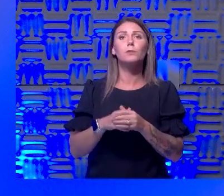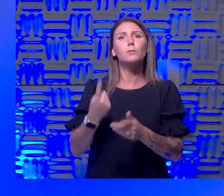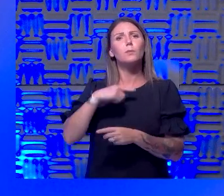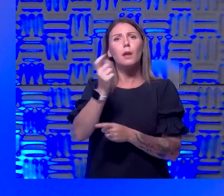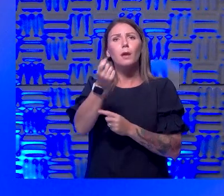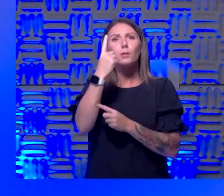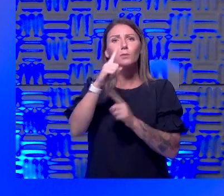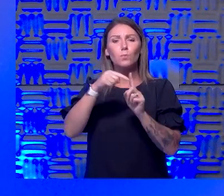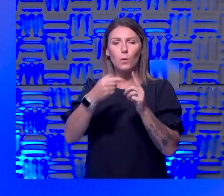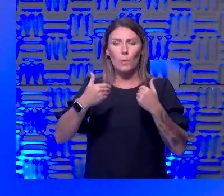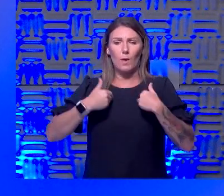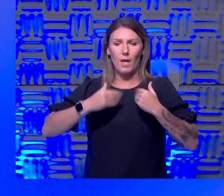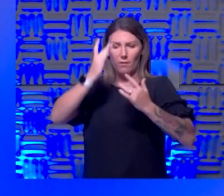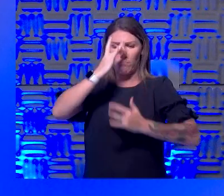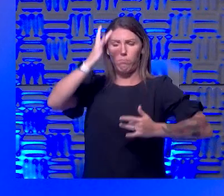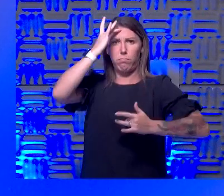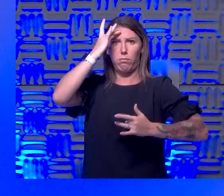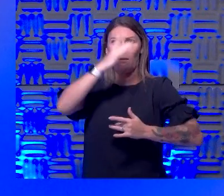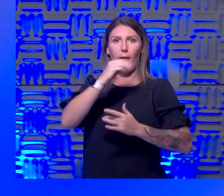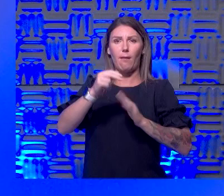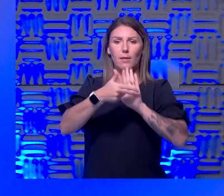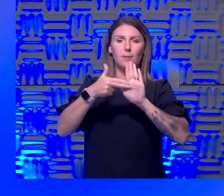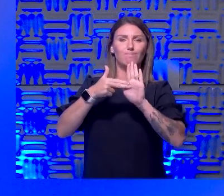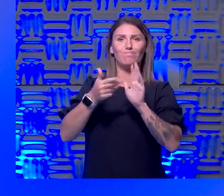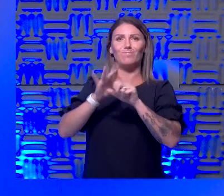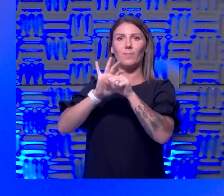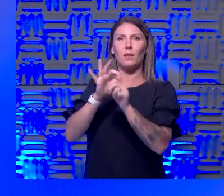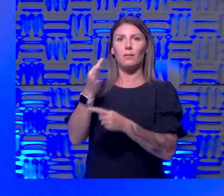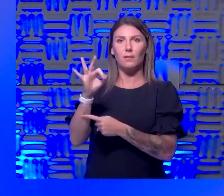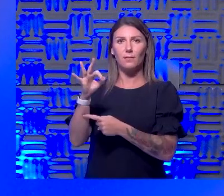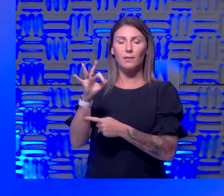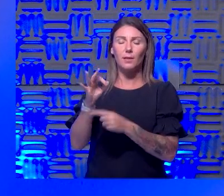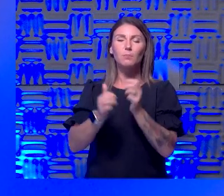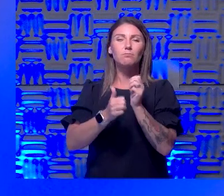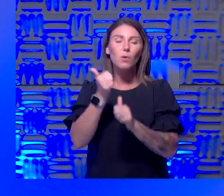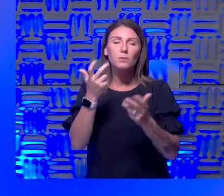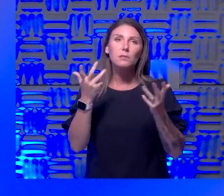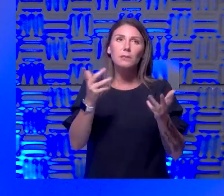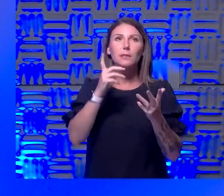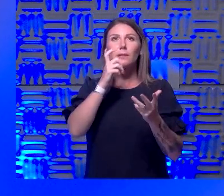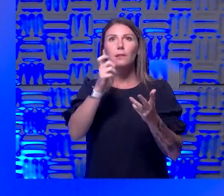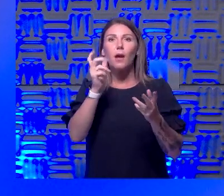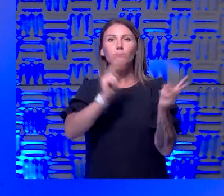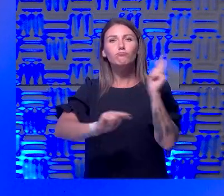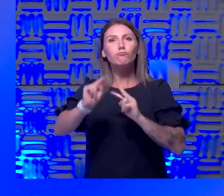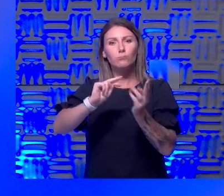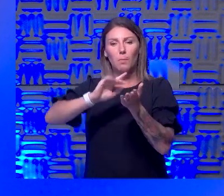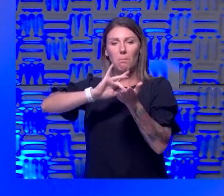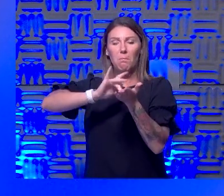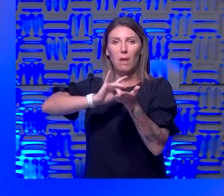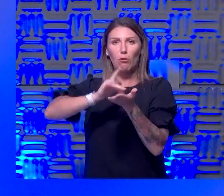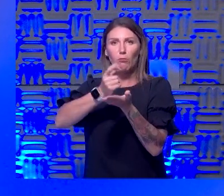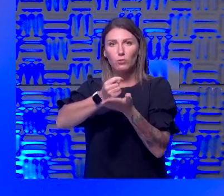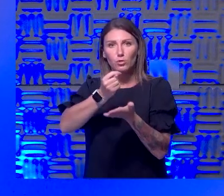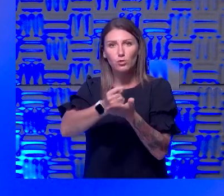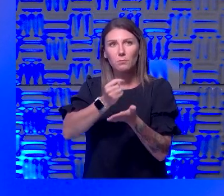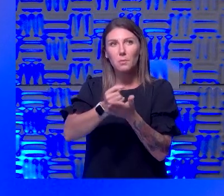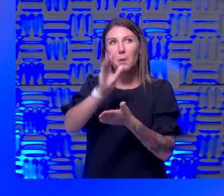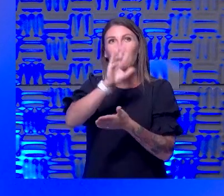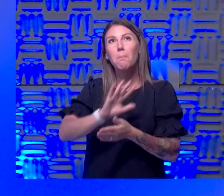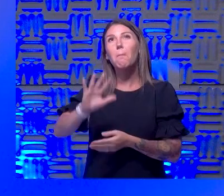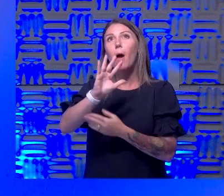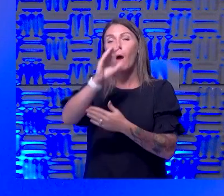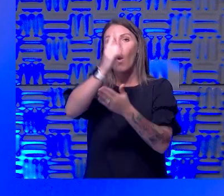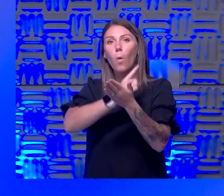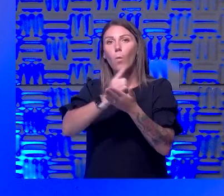when you do have the disease and you get diagnosed, for the most part, you're not going to be looking for medical treatment for about a week or